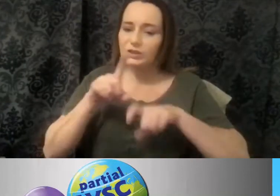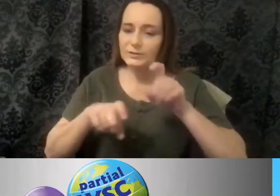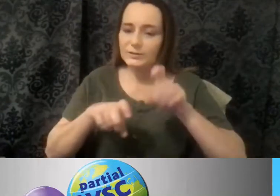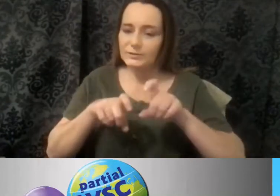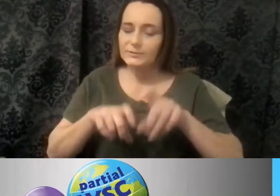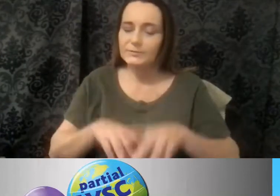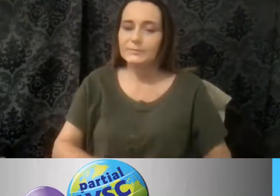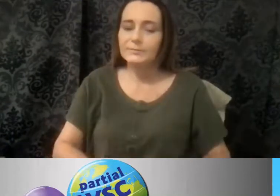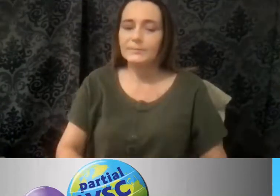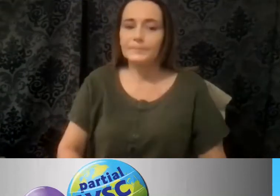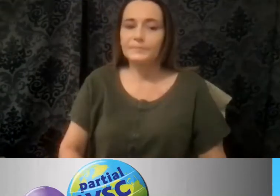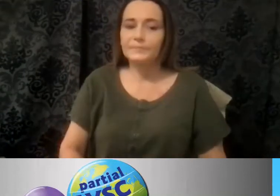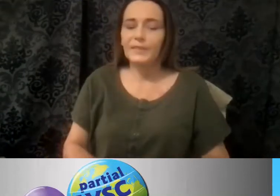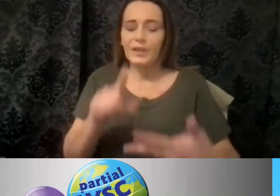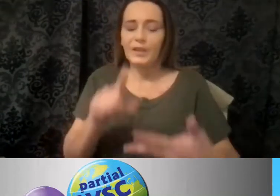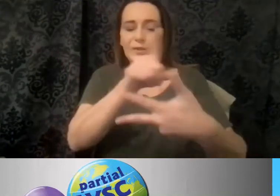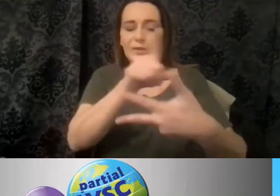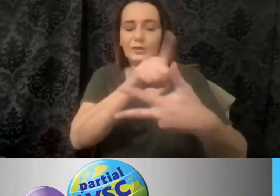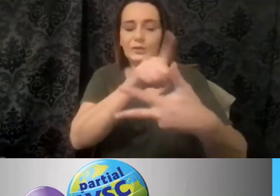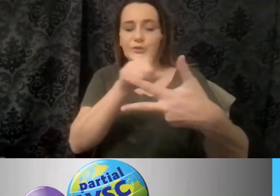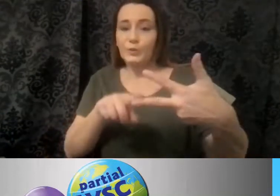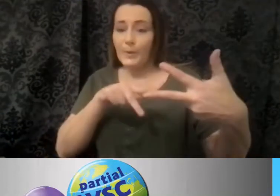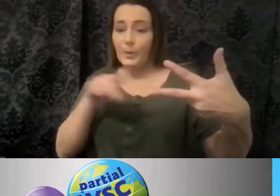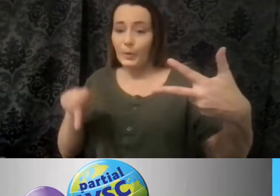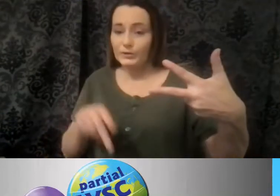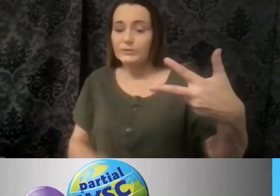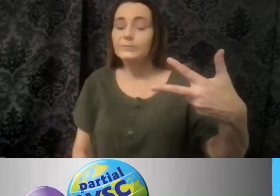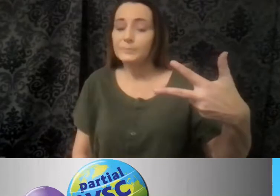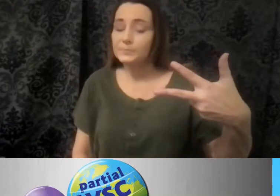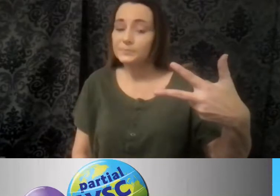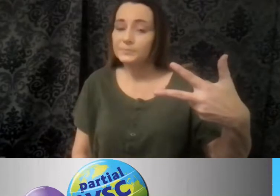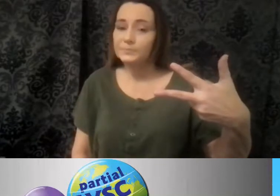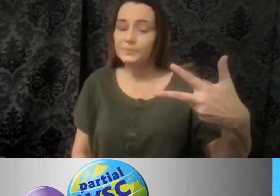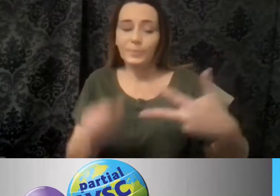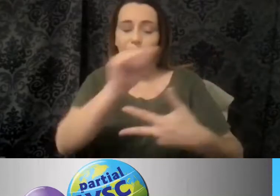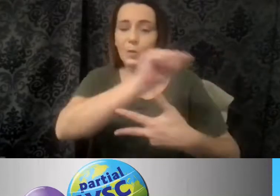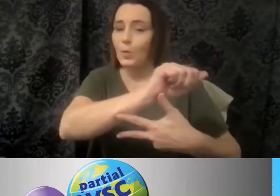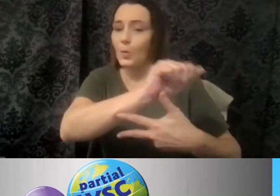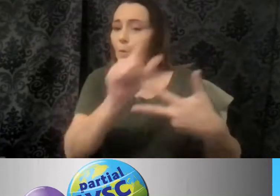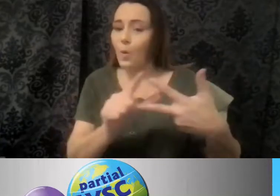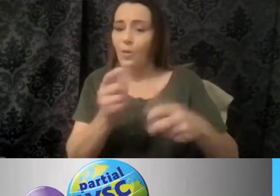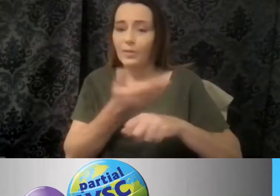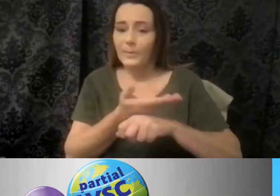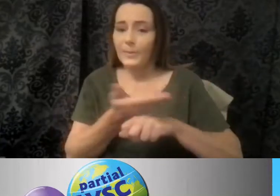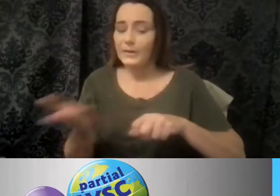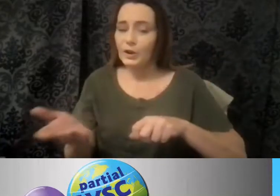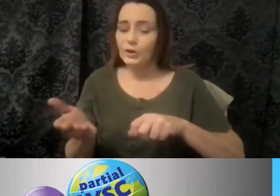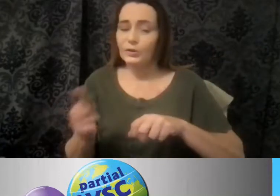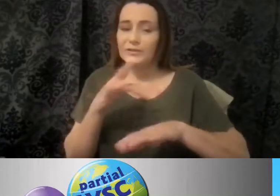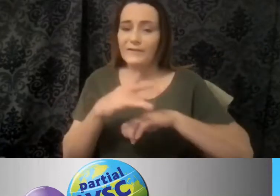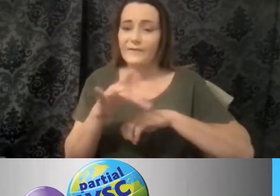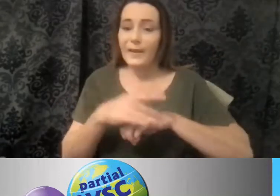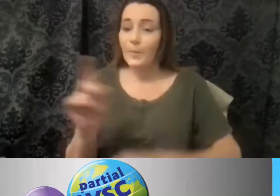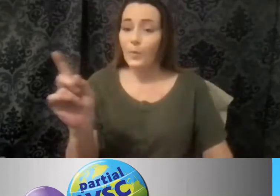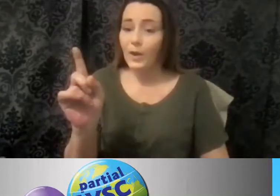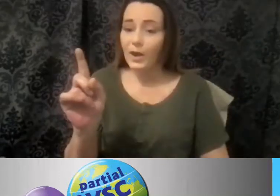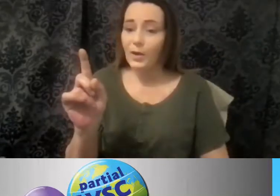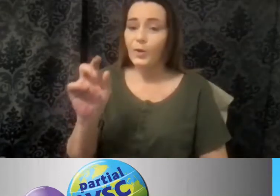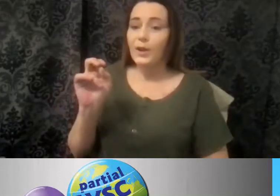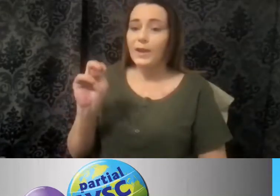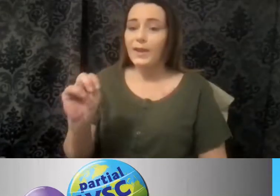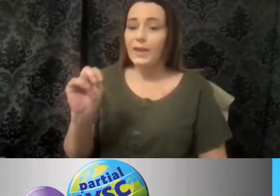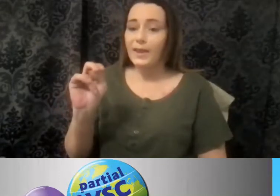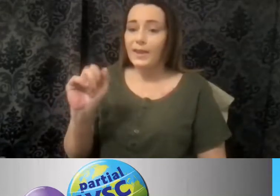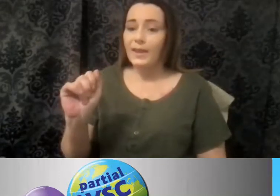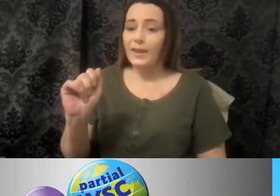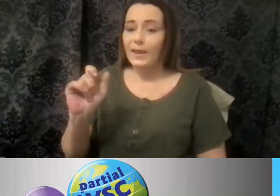so there's 3 PowerPoints, and just to let you know, all of the materials available at na.org under World Service